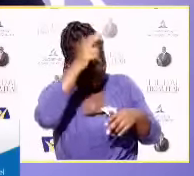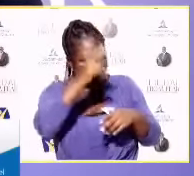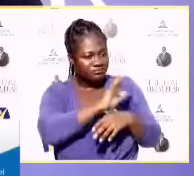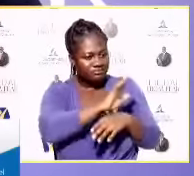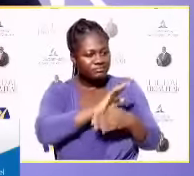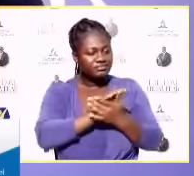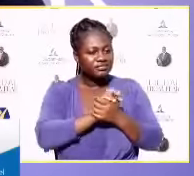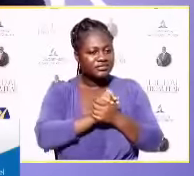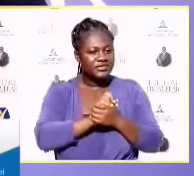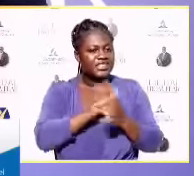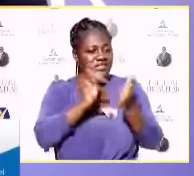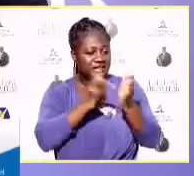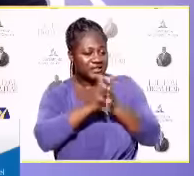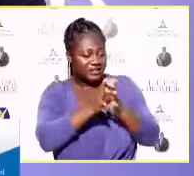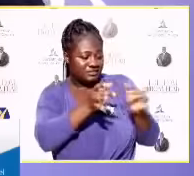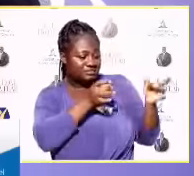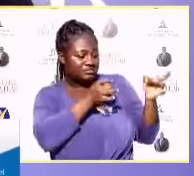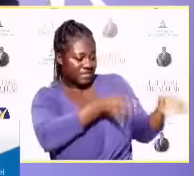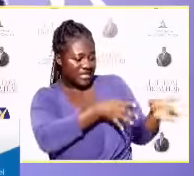Jesus' enemy.